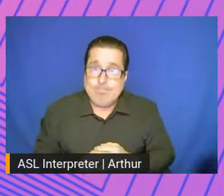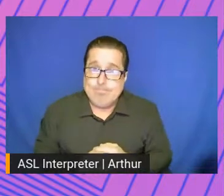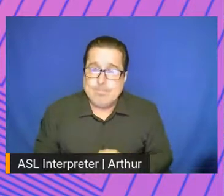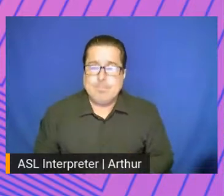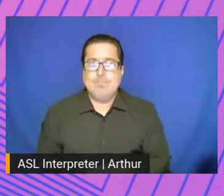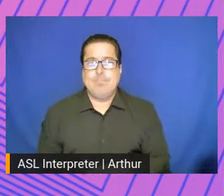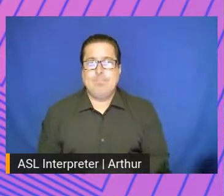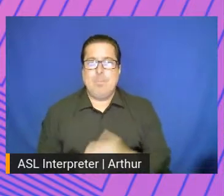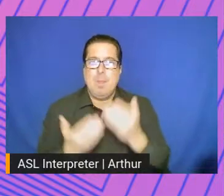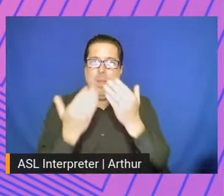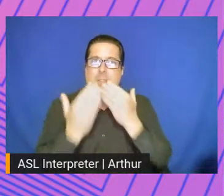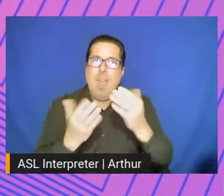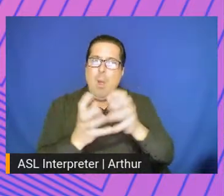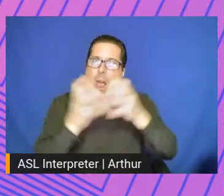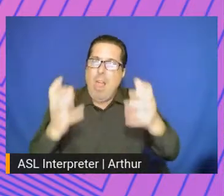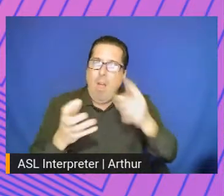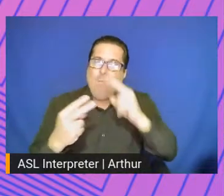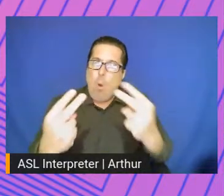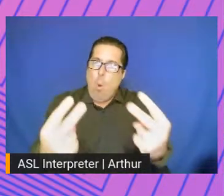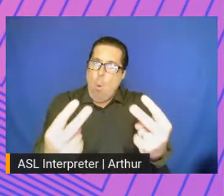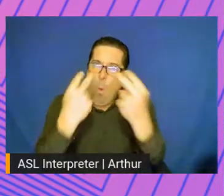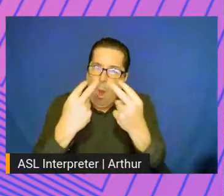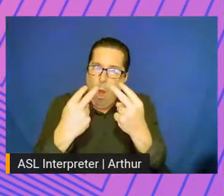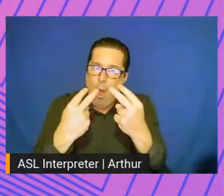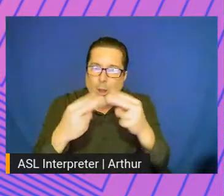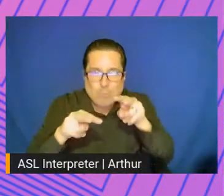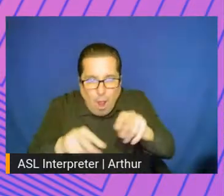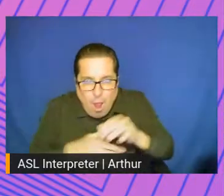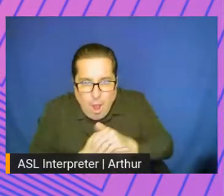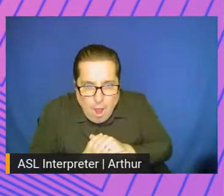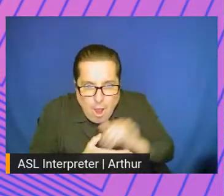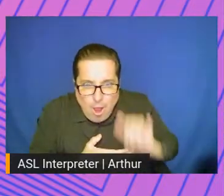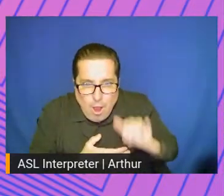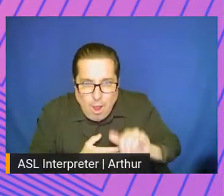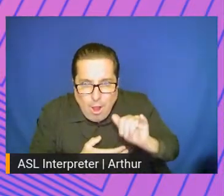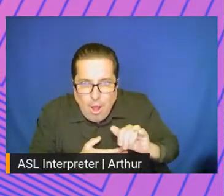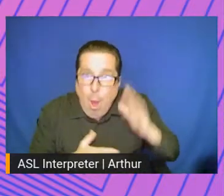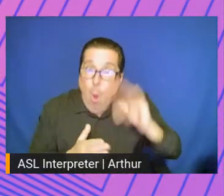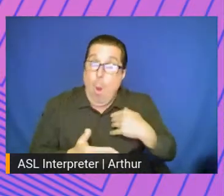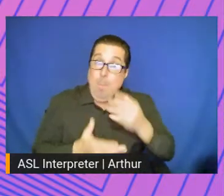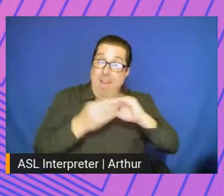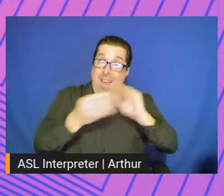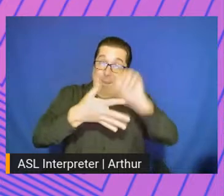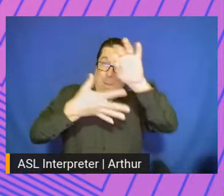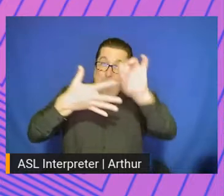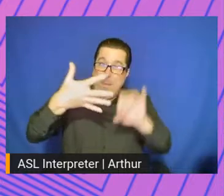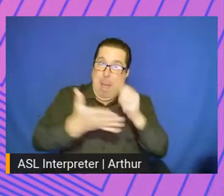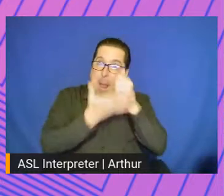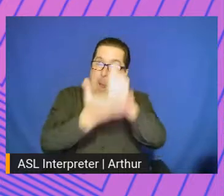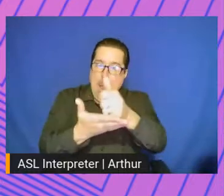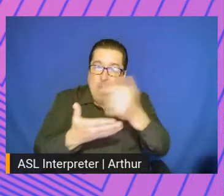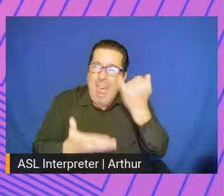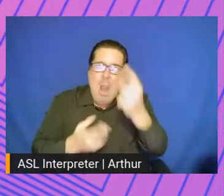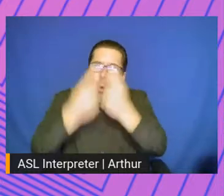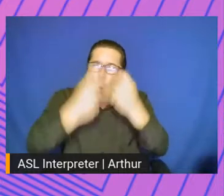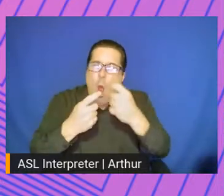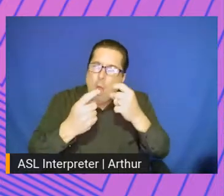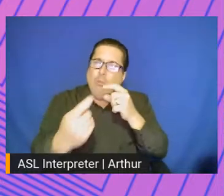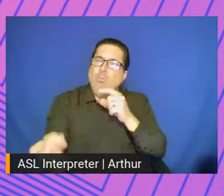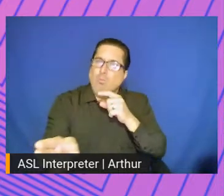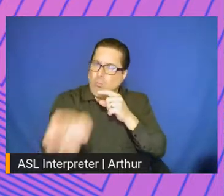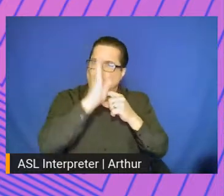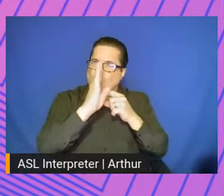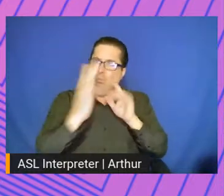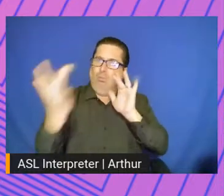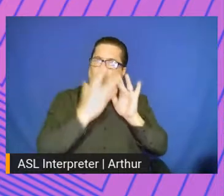So thanks a lot for tuning in. I hope that was helpful. And if you have any questions, please feel free to reach out to me directly as well. My